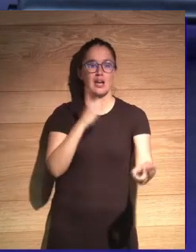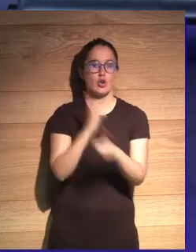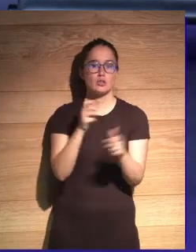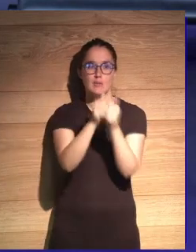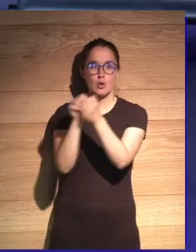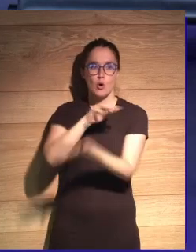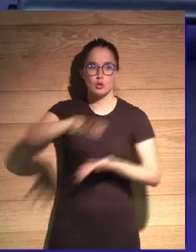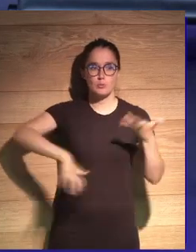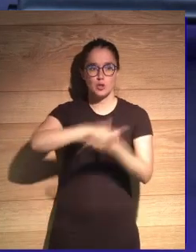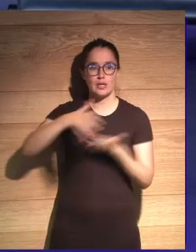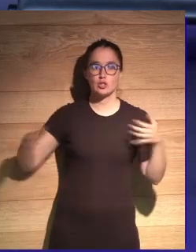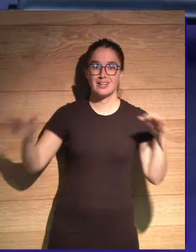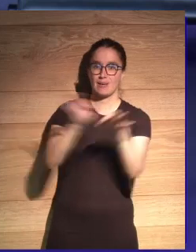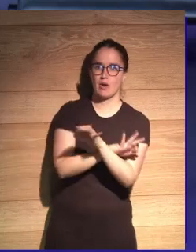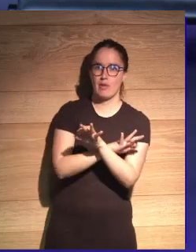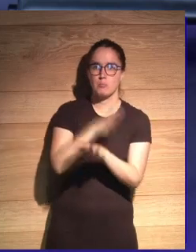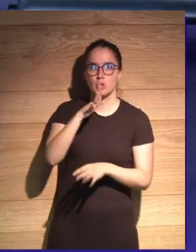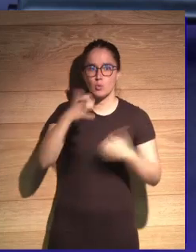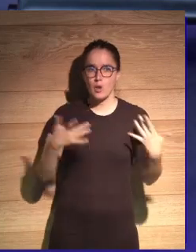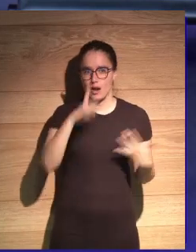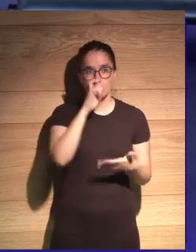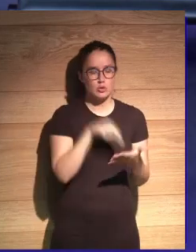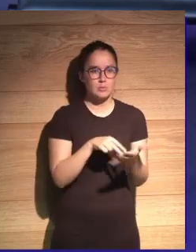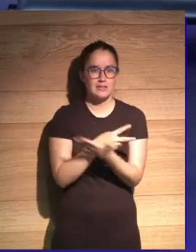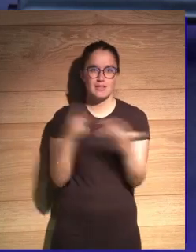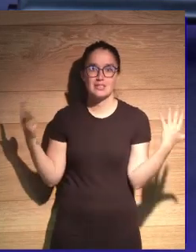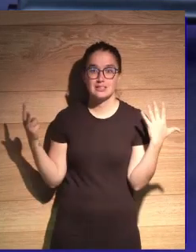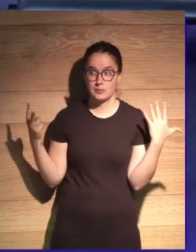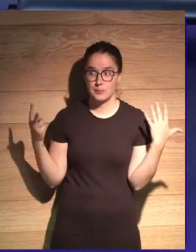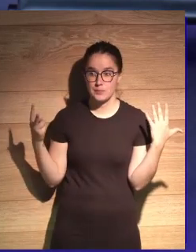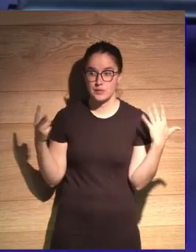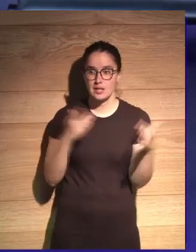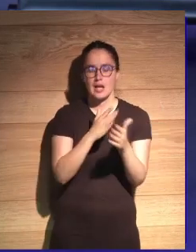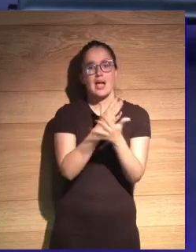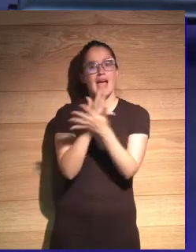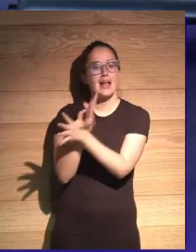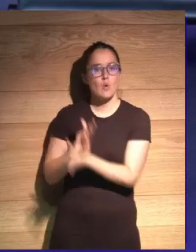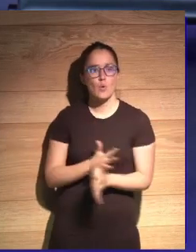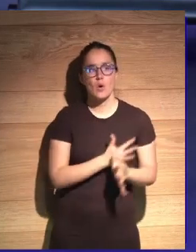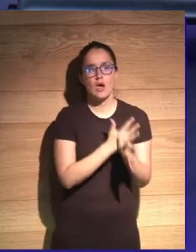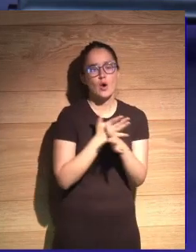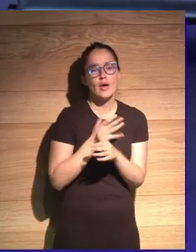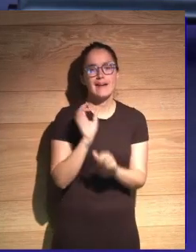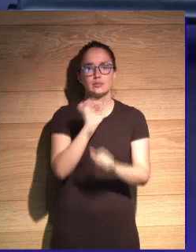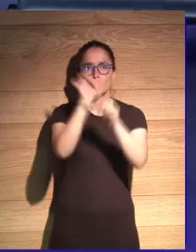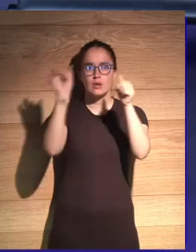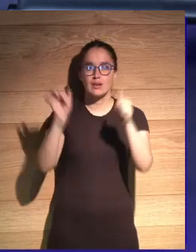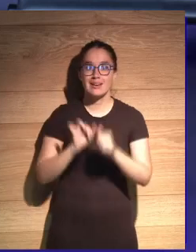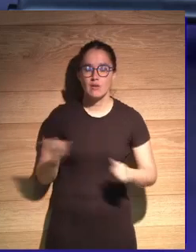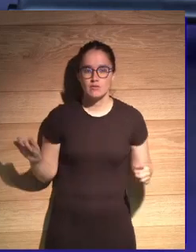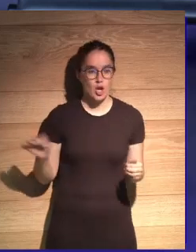violent compared to the general ones. This is a reference from one of his books from